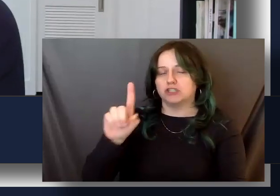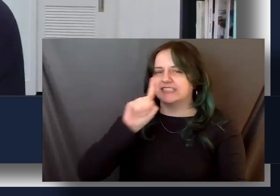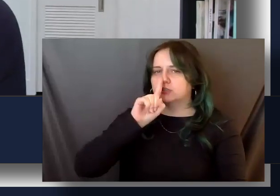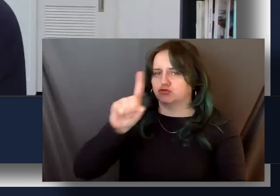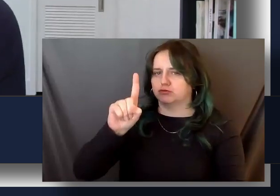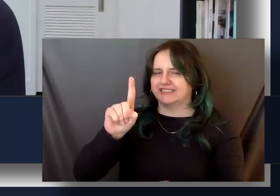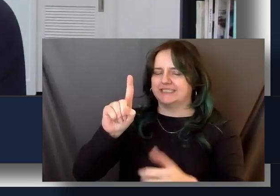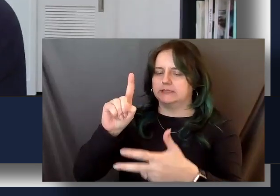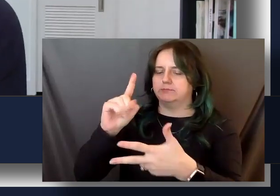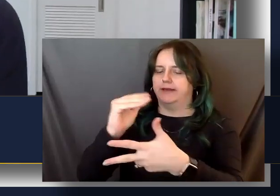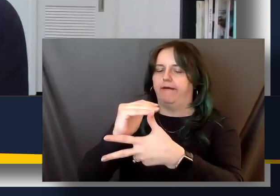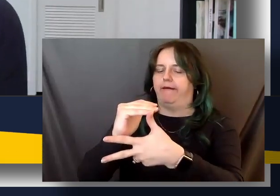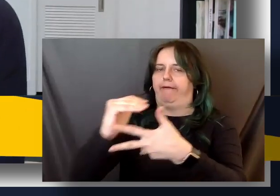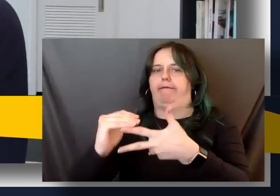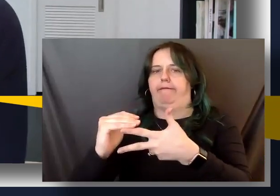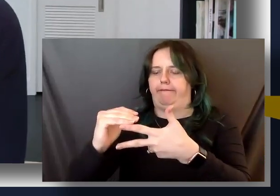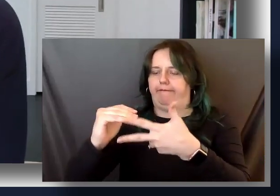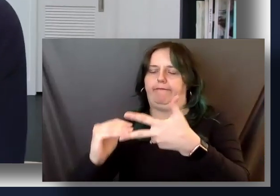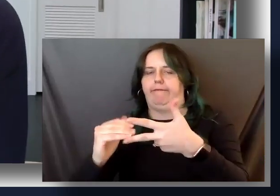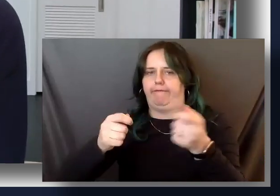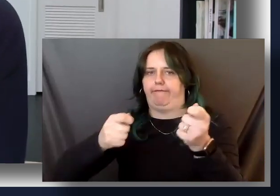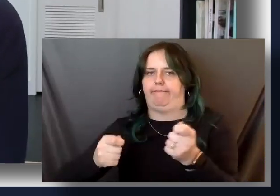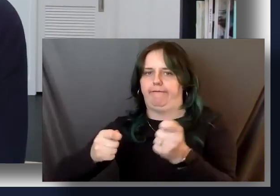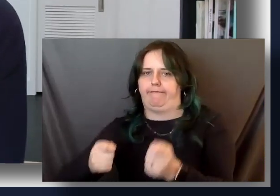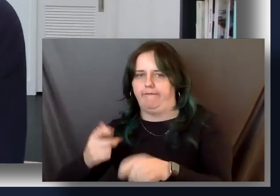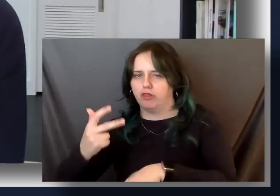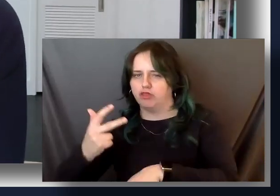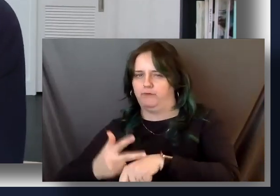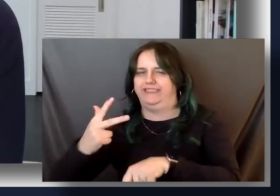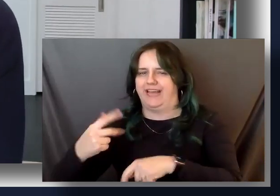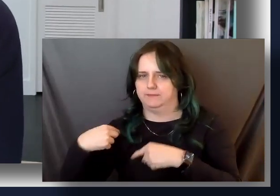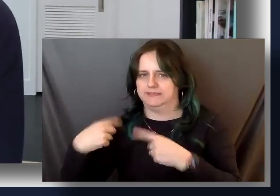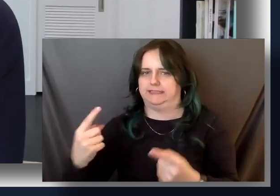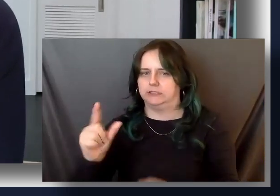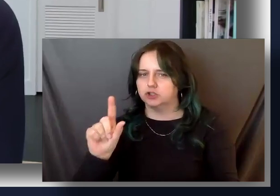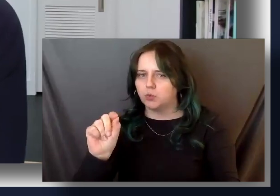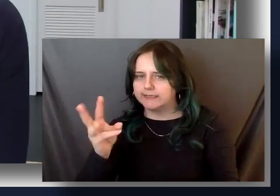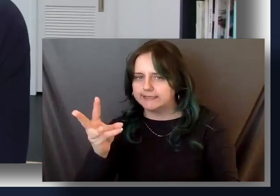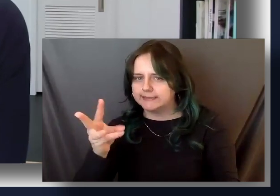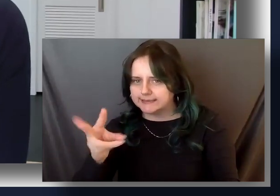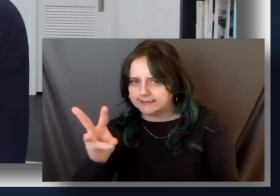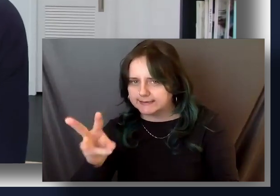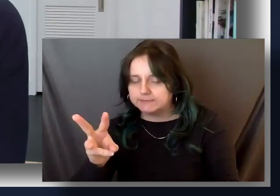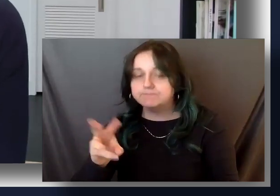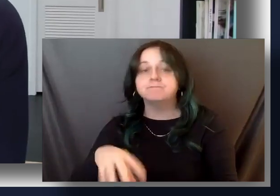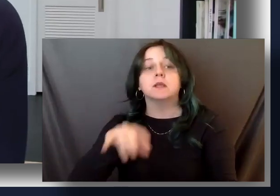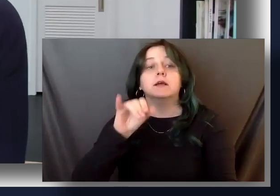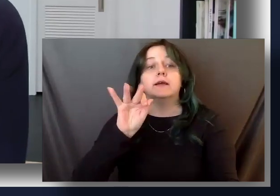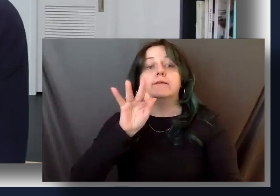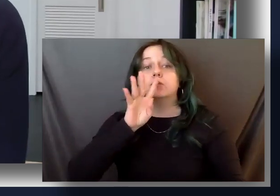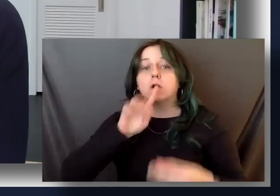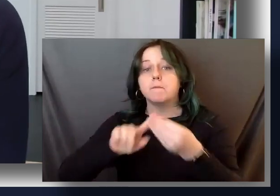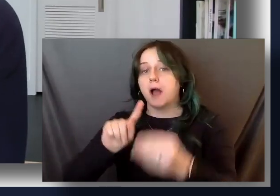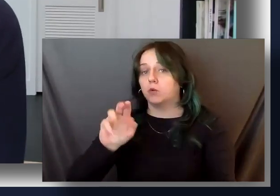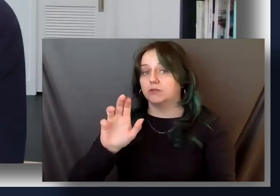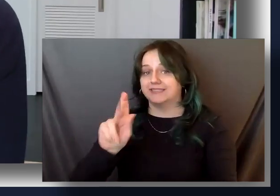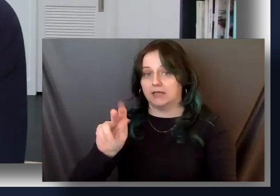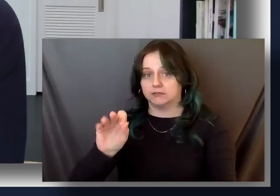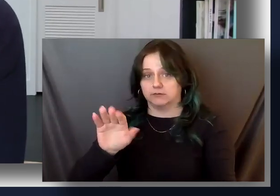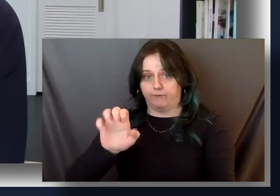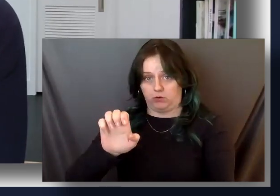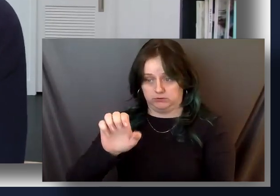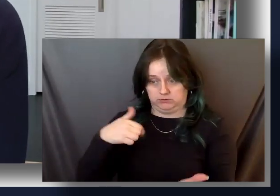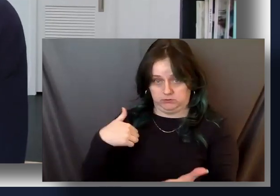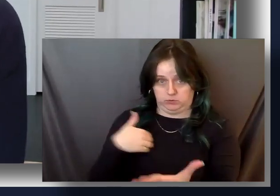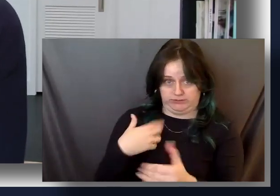been downgraded 3 times since 2016. So if you look at the measure that the task force